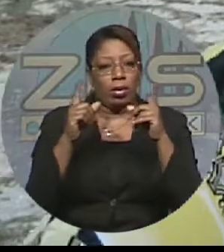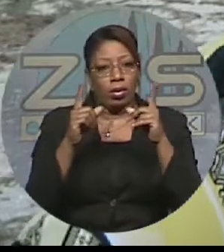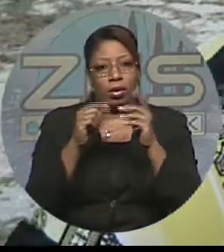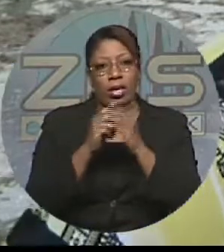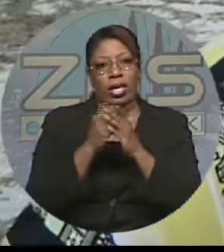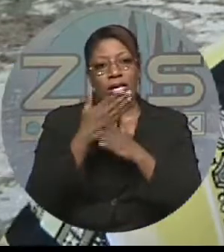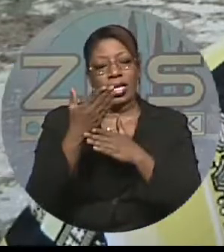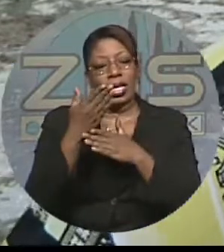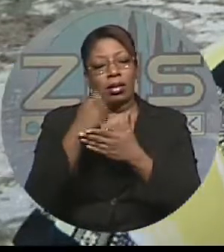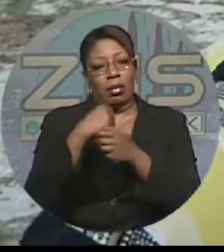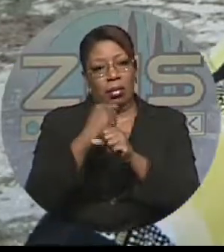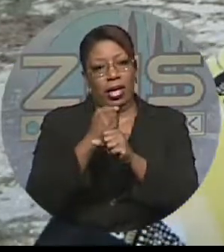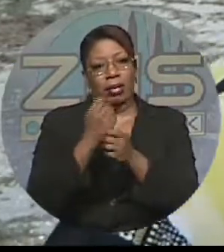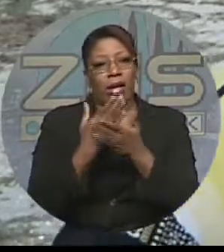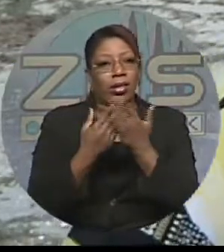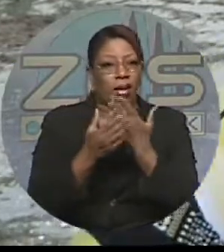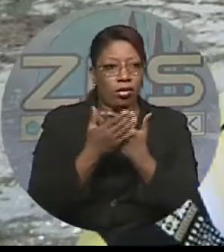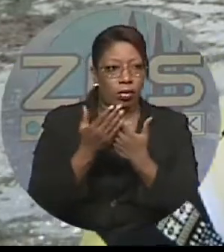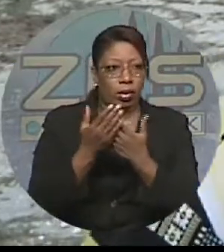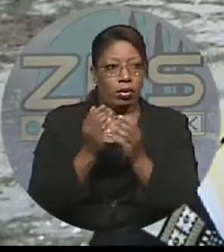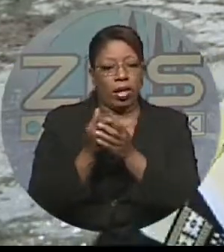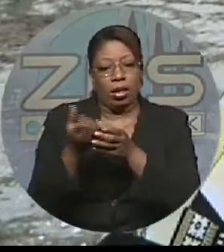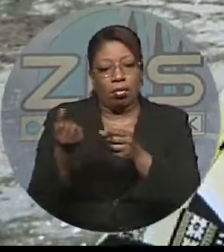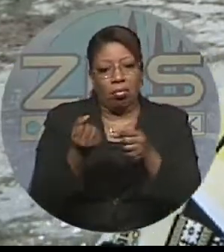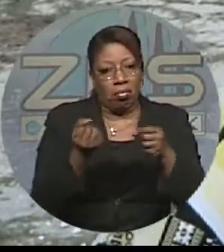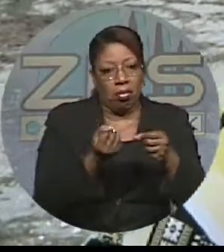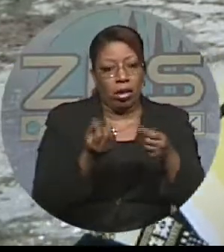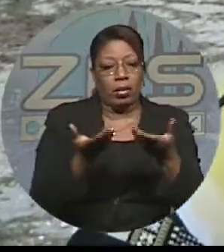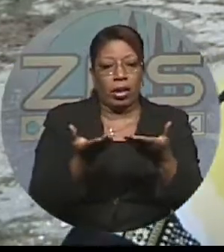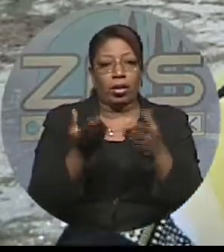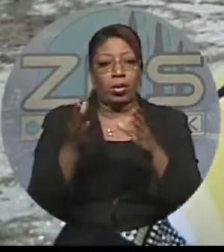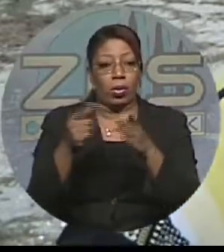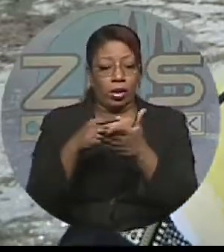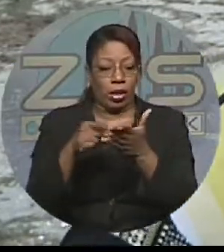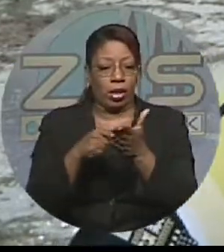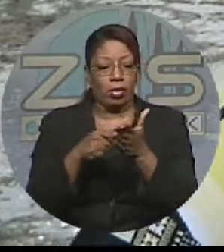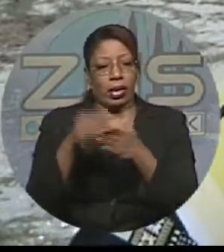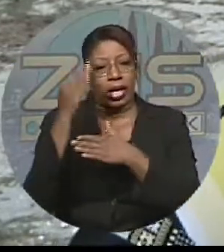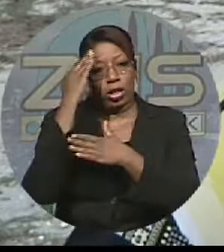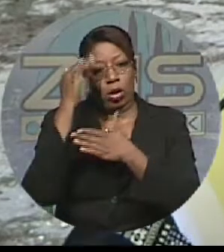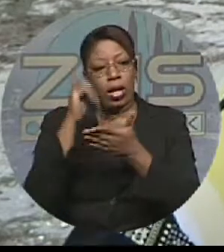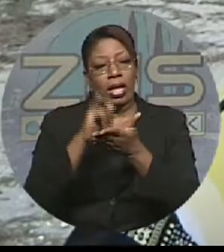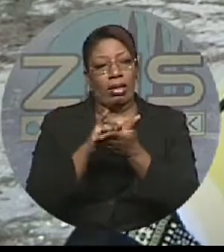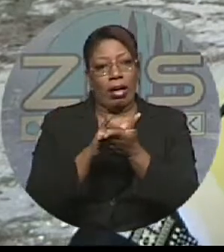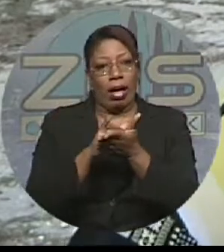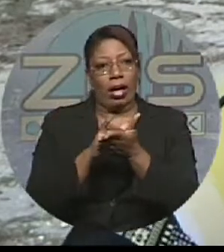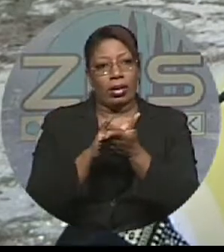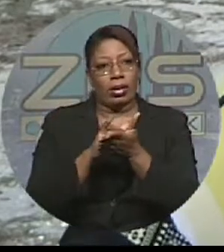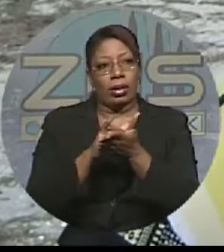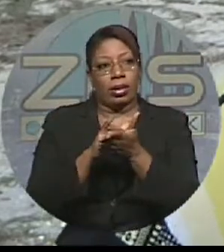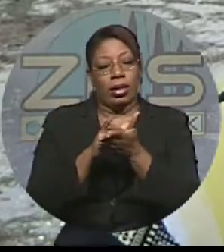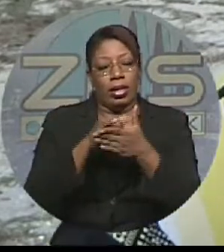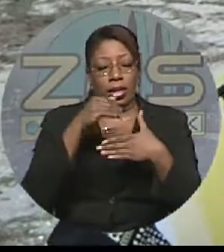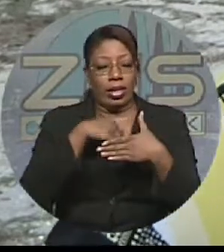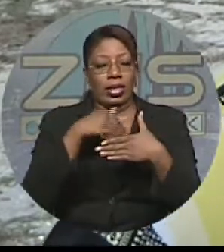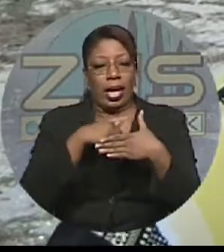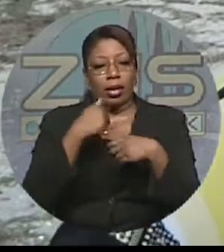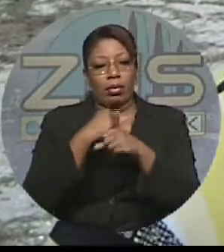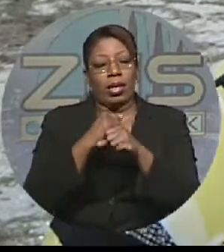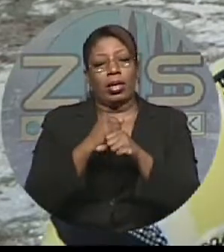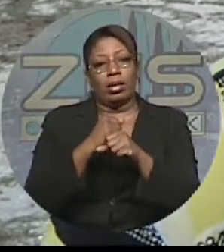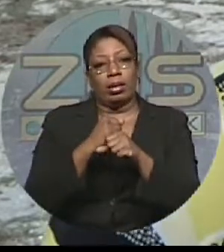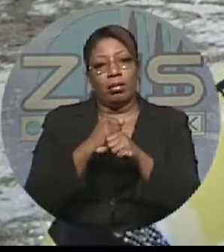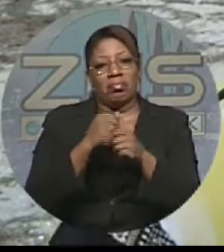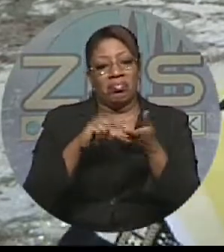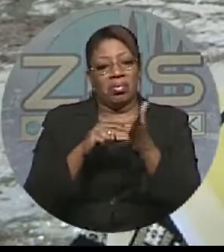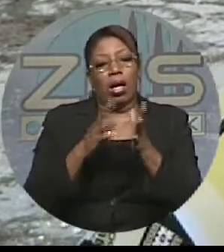made him uncomfortable. We would have had to dragged him here, but still I knew that inside it would have meant quite a bit to him